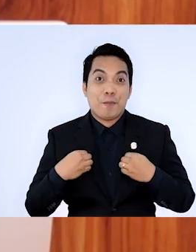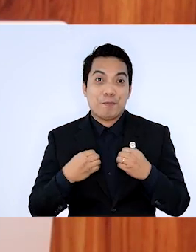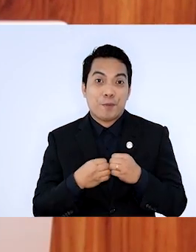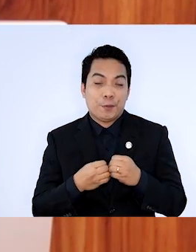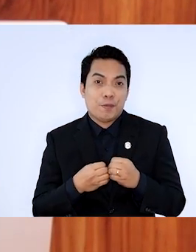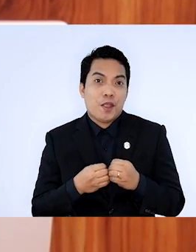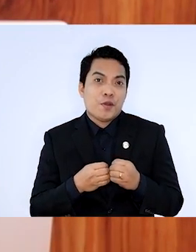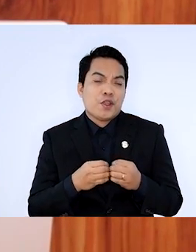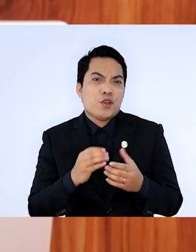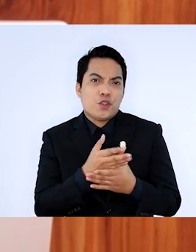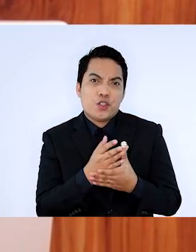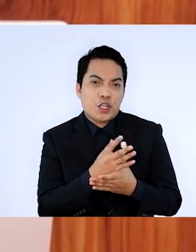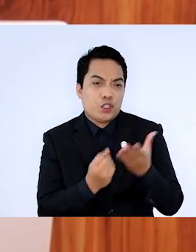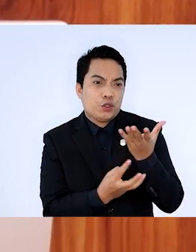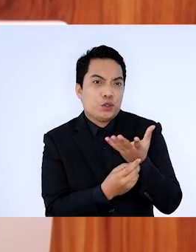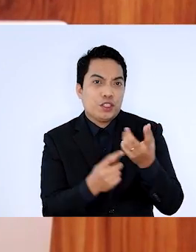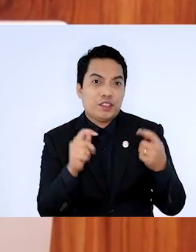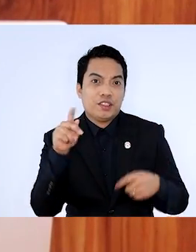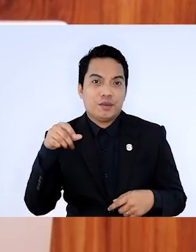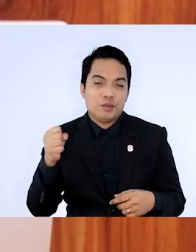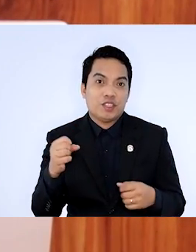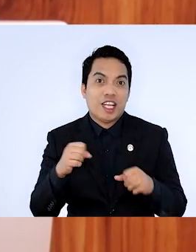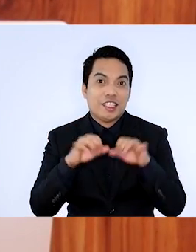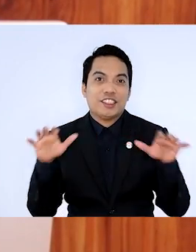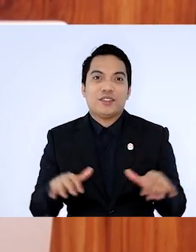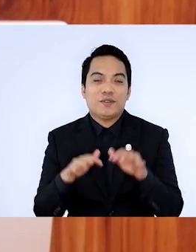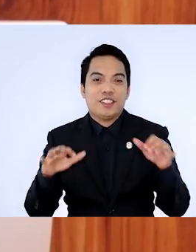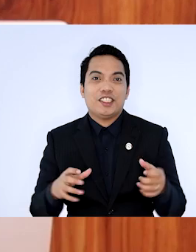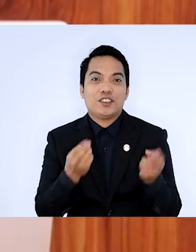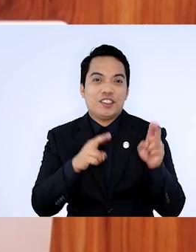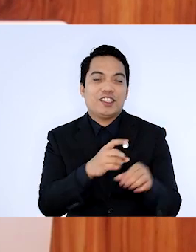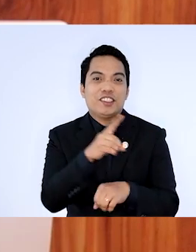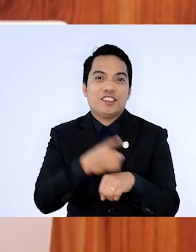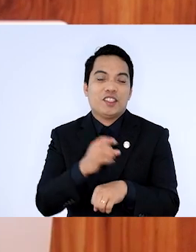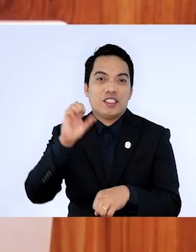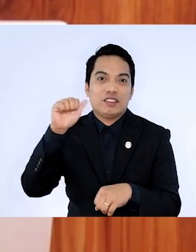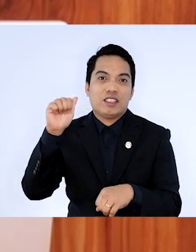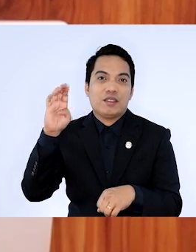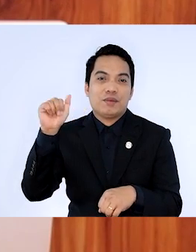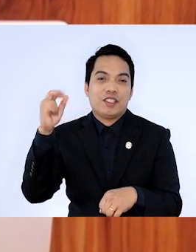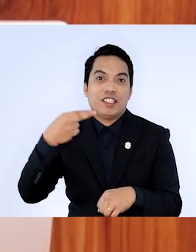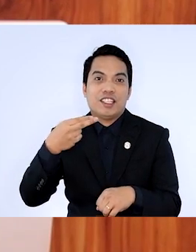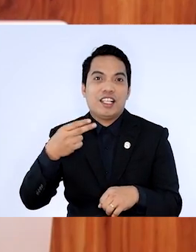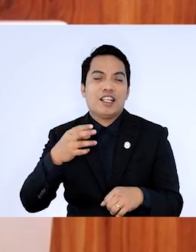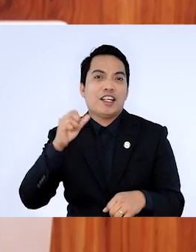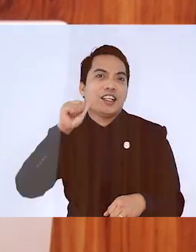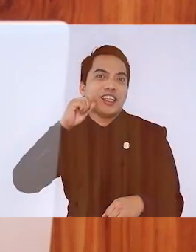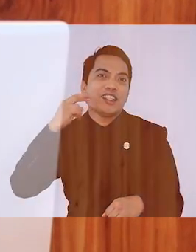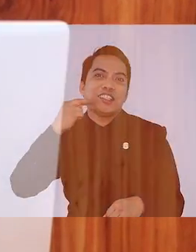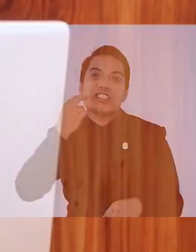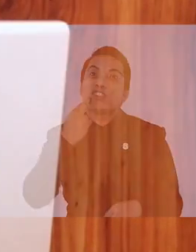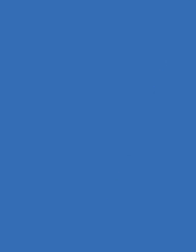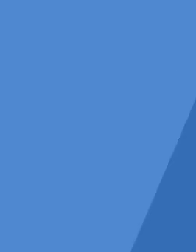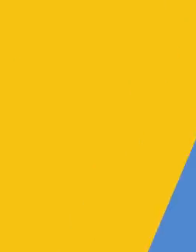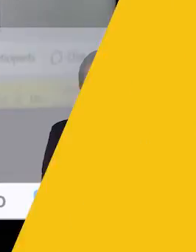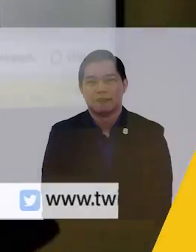brethren shared cooking tips in an activity held in the district of Sabah. Here's Sister Ariana Nicolas for the